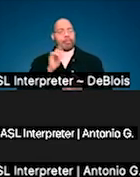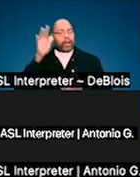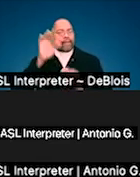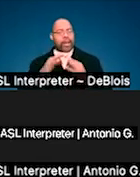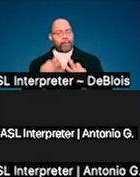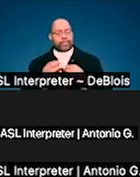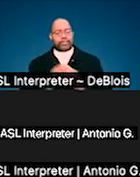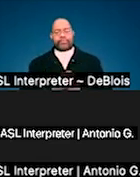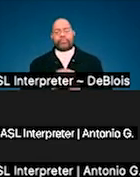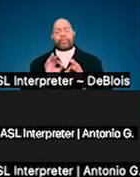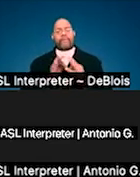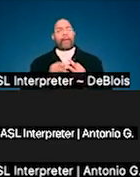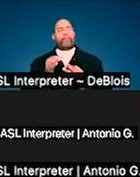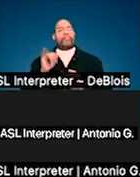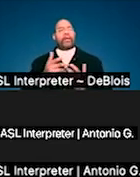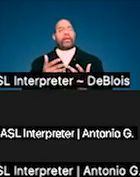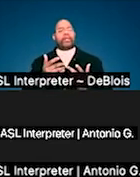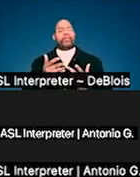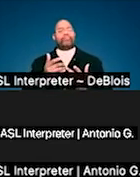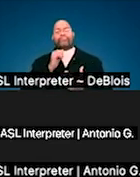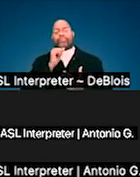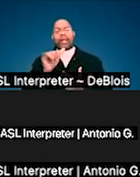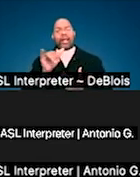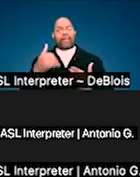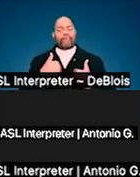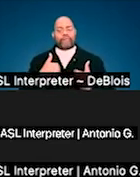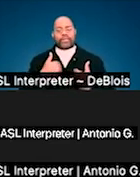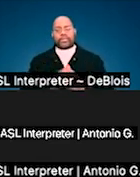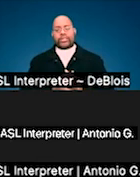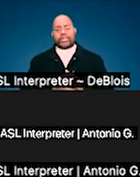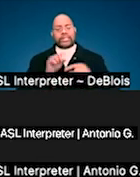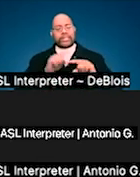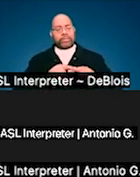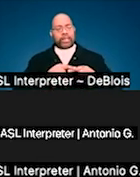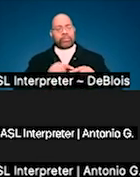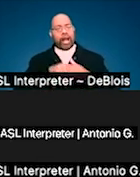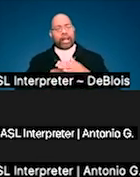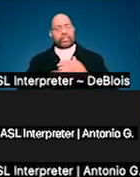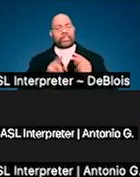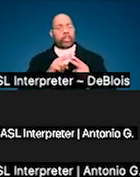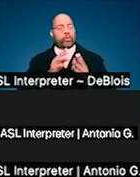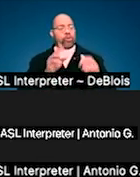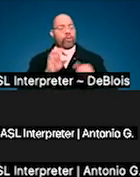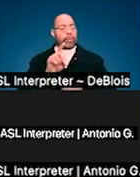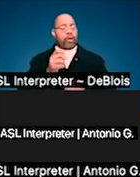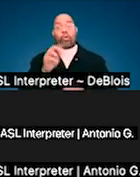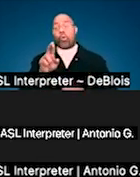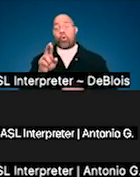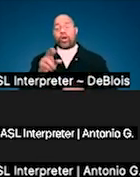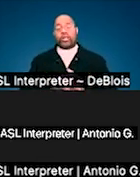families, families that are not likely to have reliable access either to broadband or